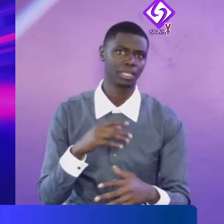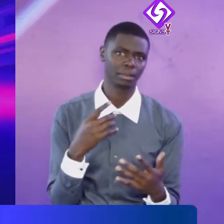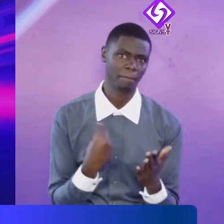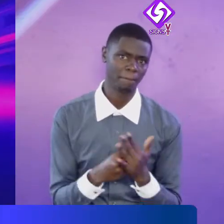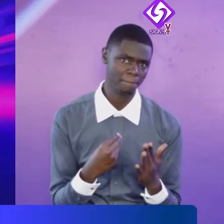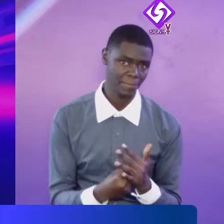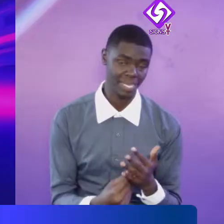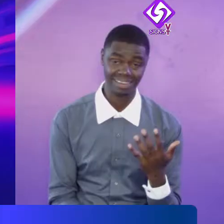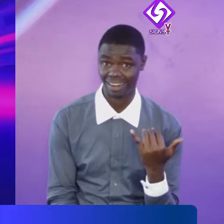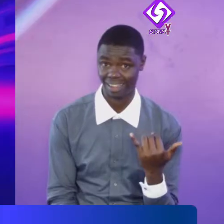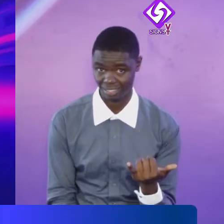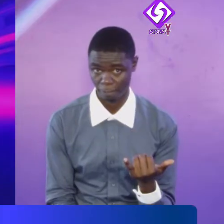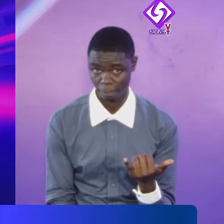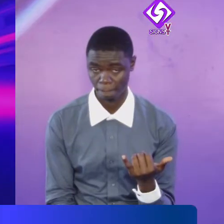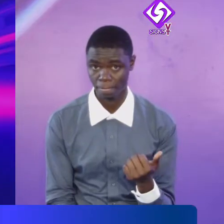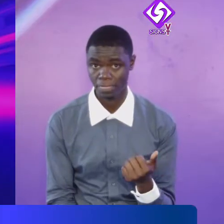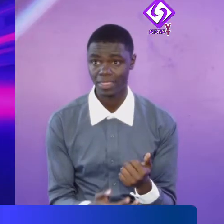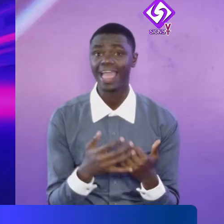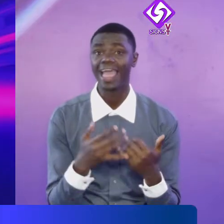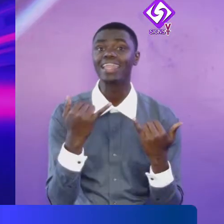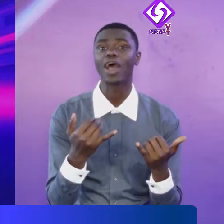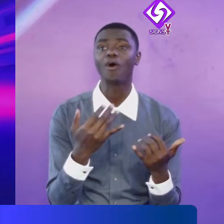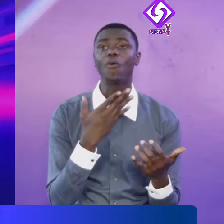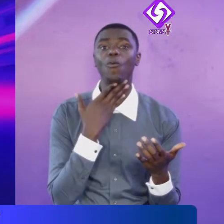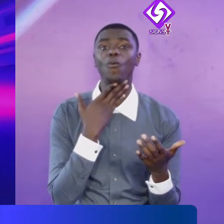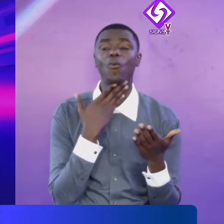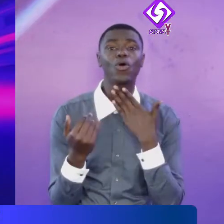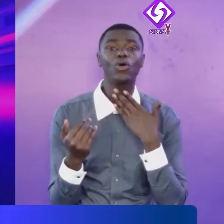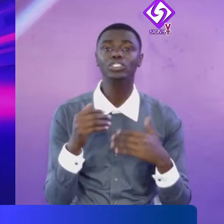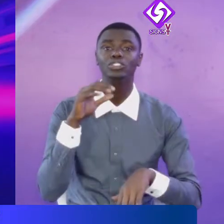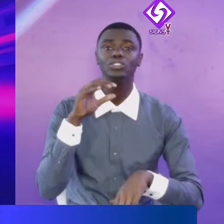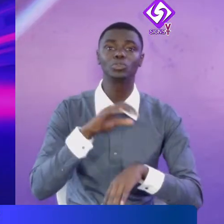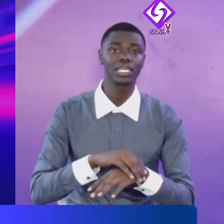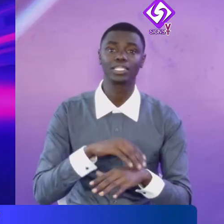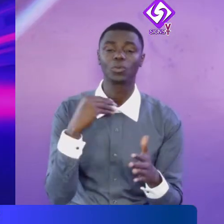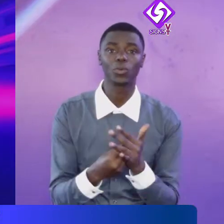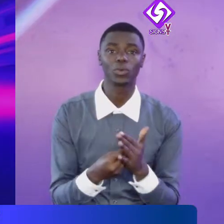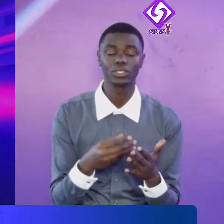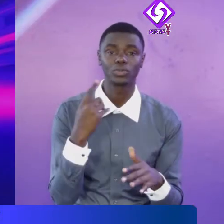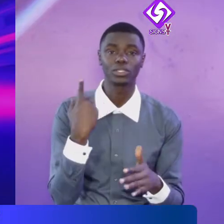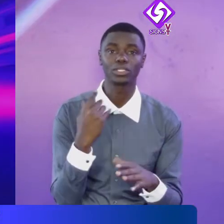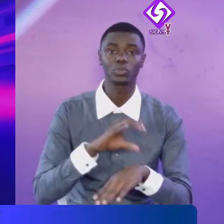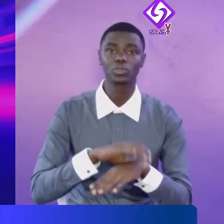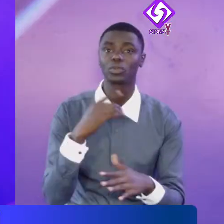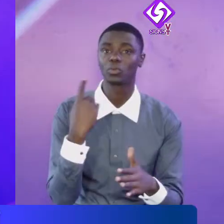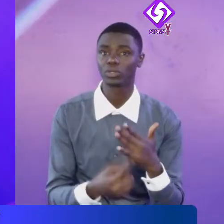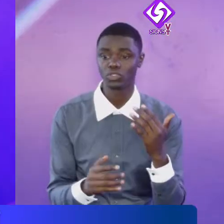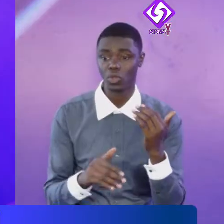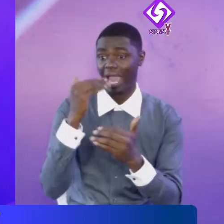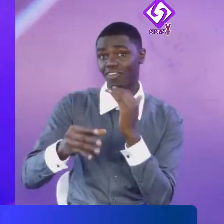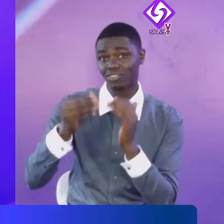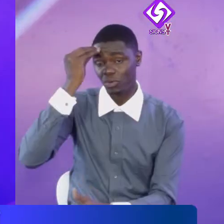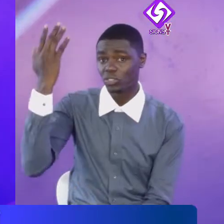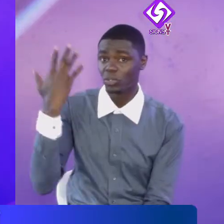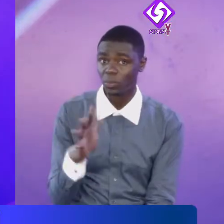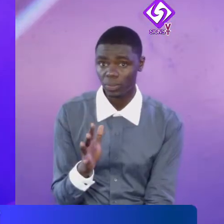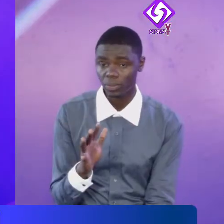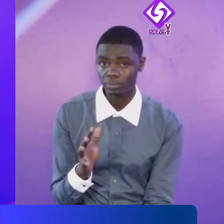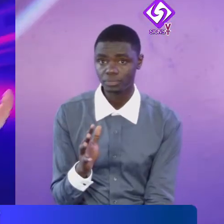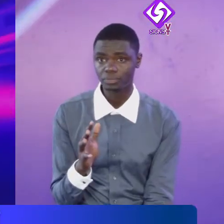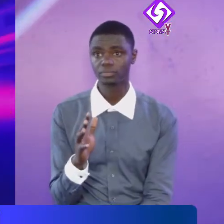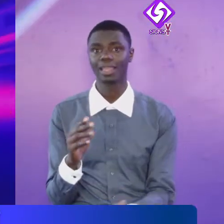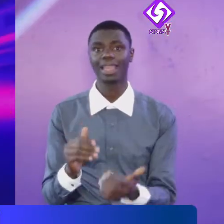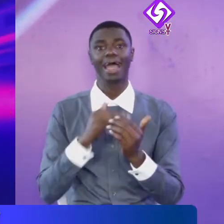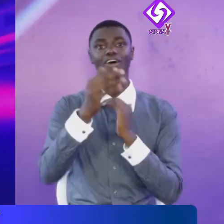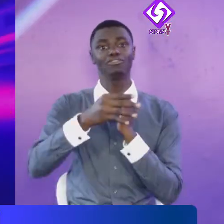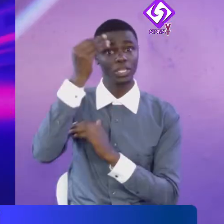parent. What do you desire for your children? Good education. No, but after the education. Also, after the